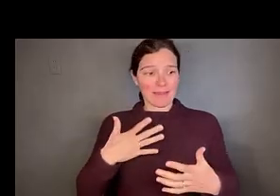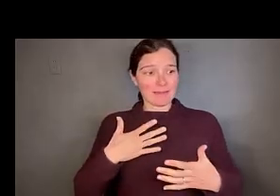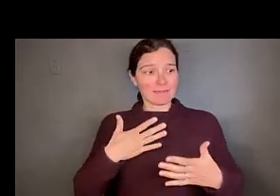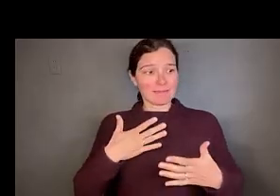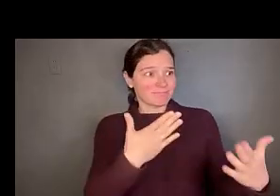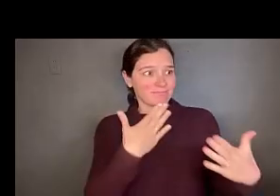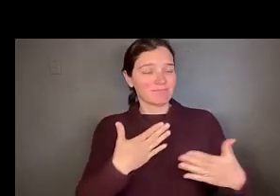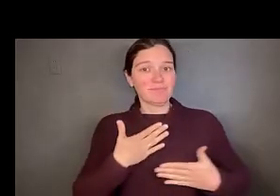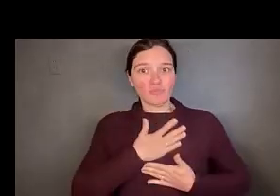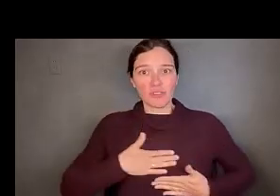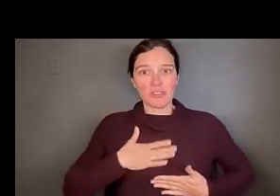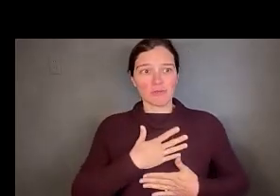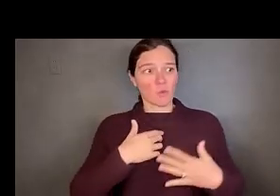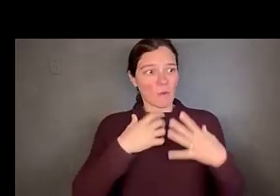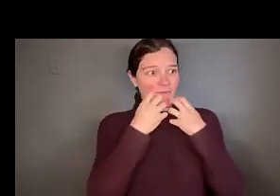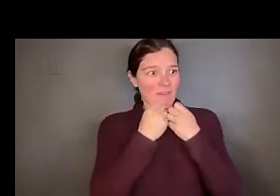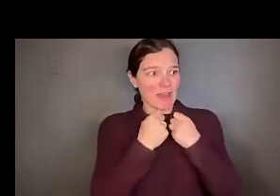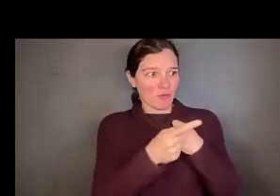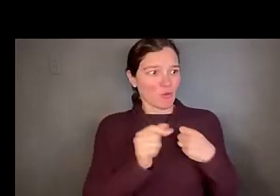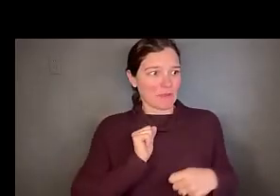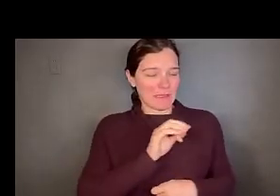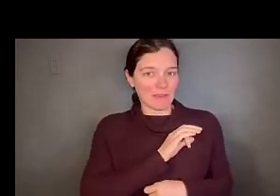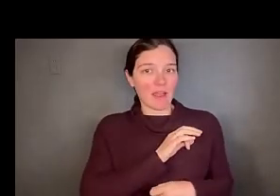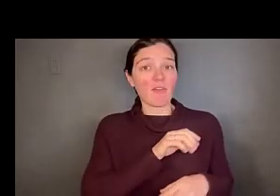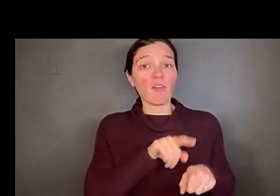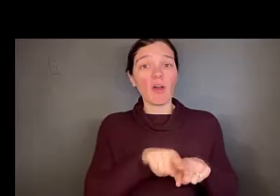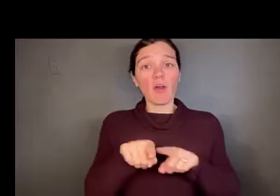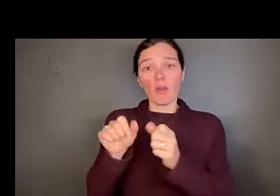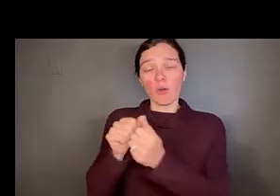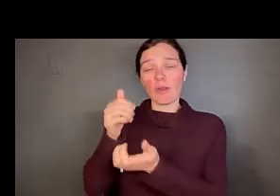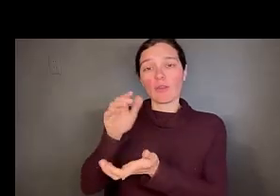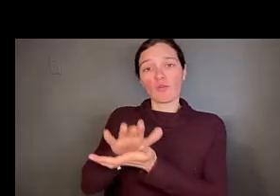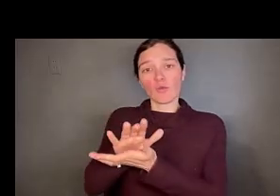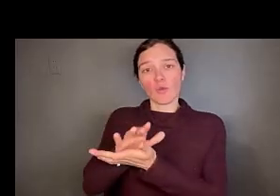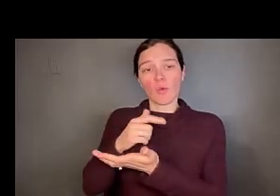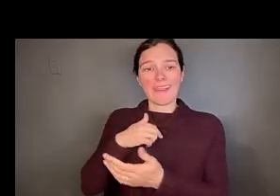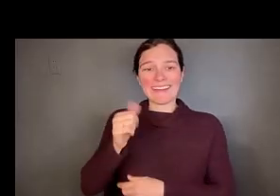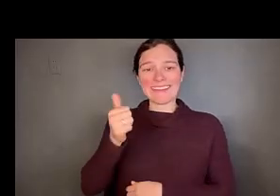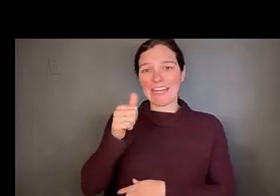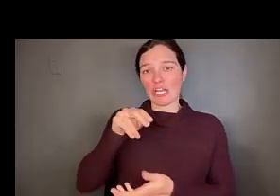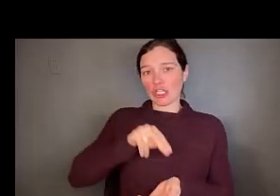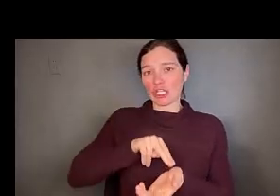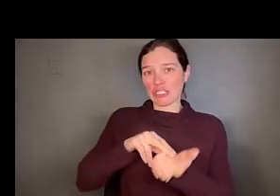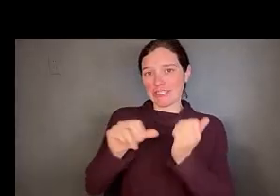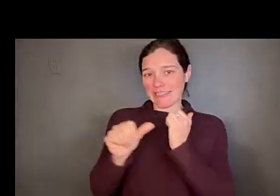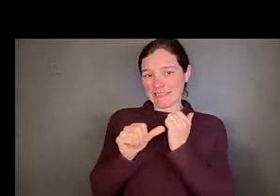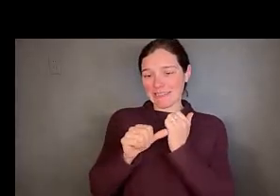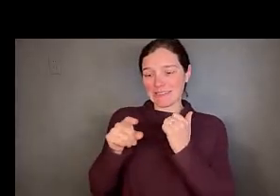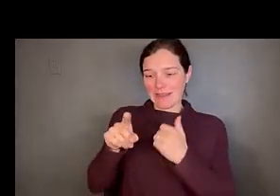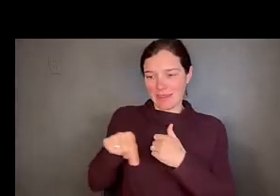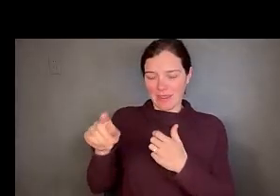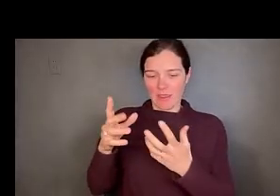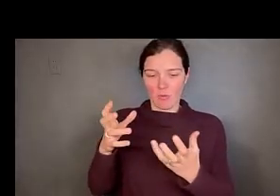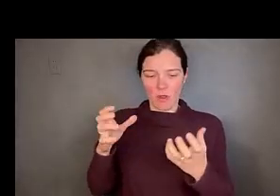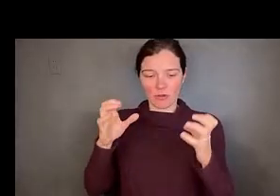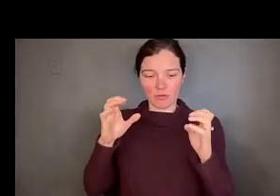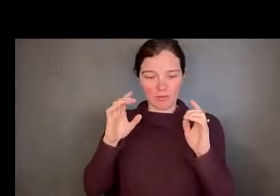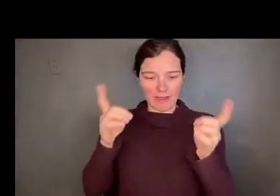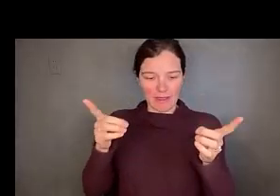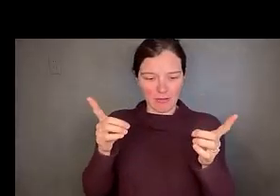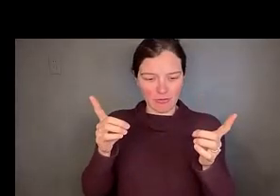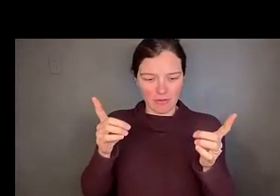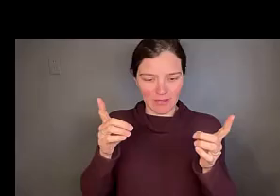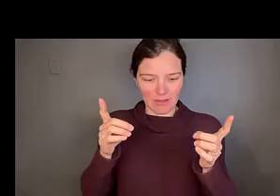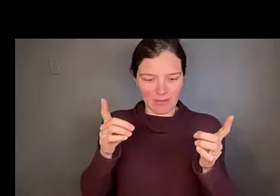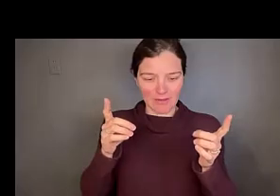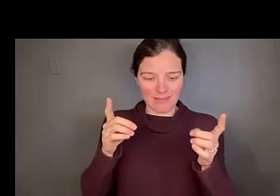and value, but also with the schools, we took 10 of our nursing assistants and they wanted to get educated at a higher